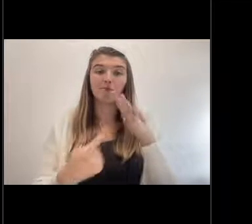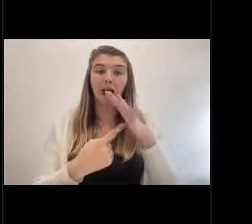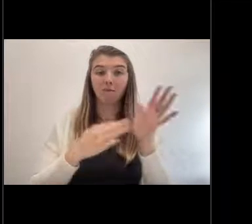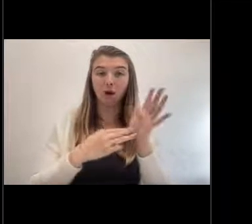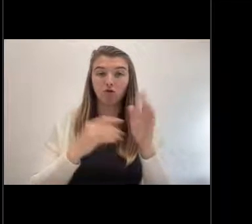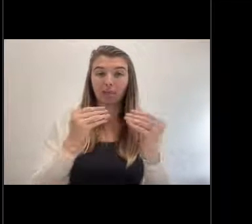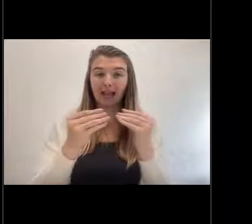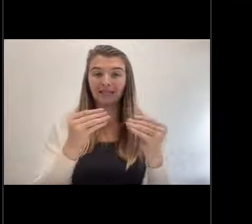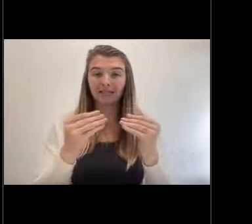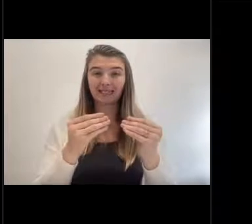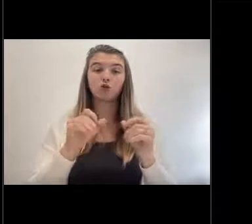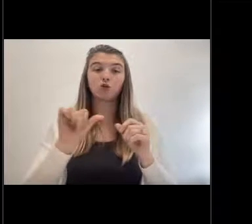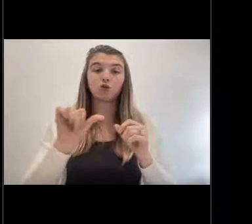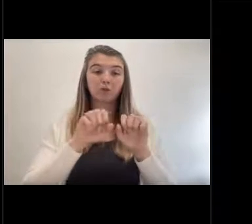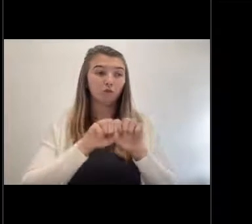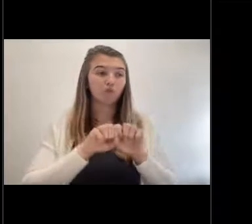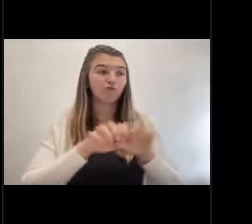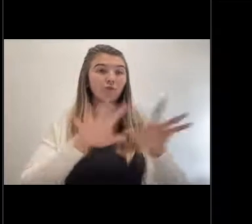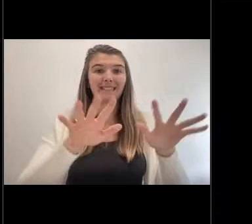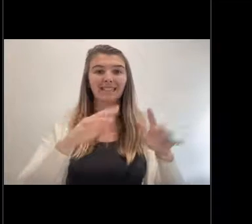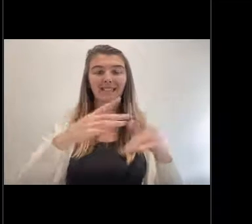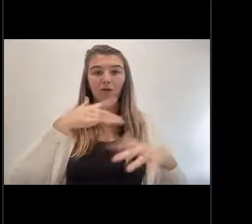into the environment already as small